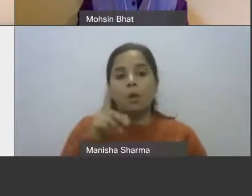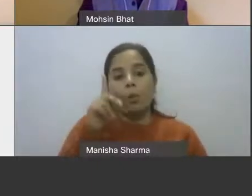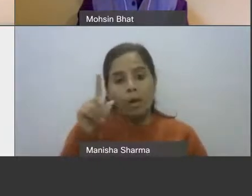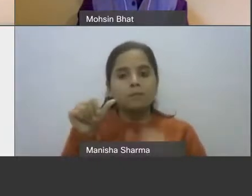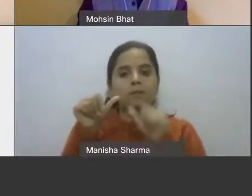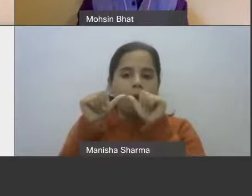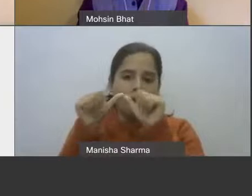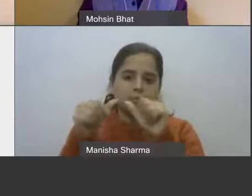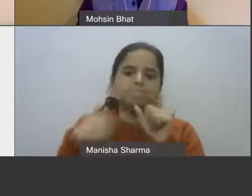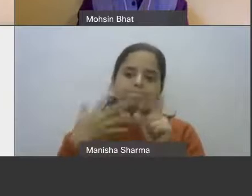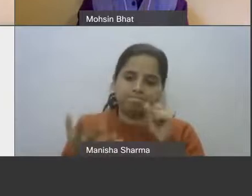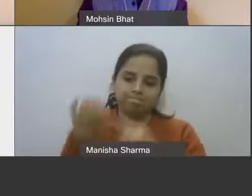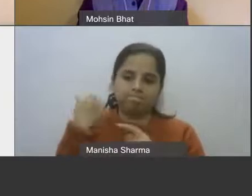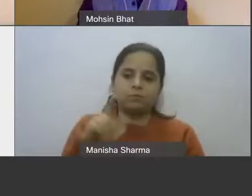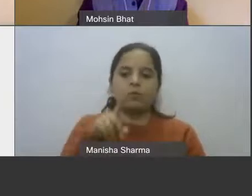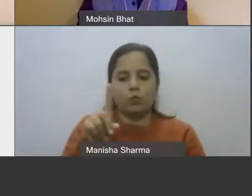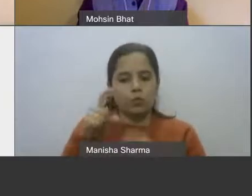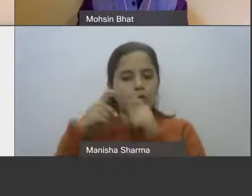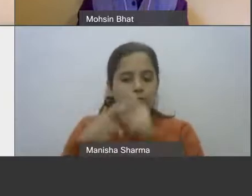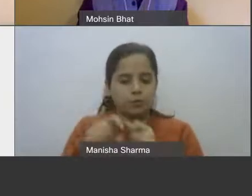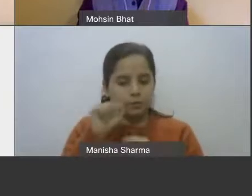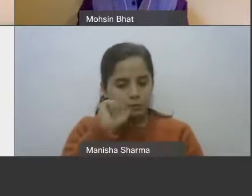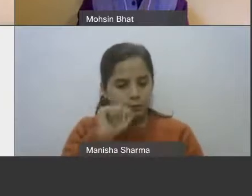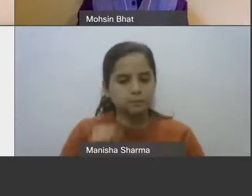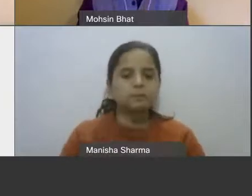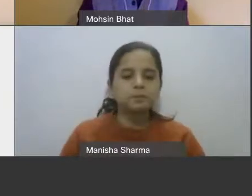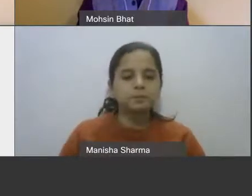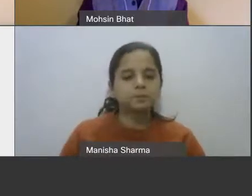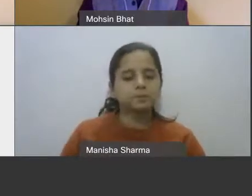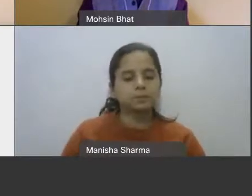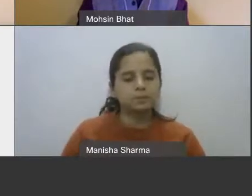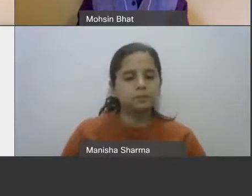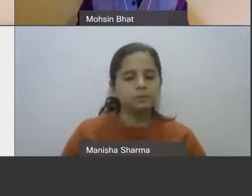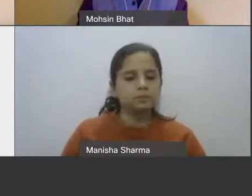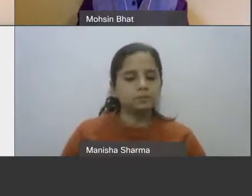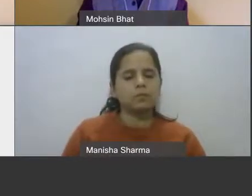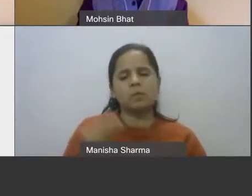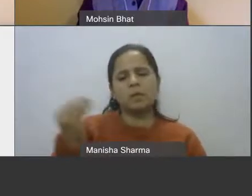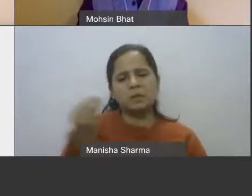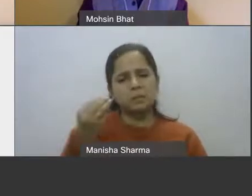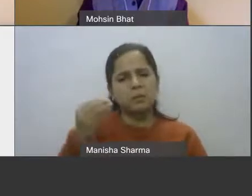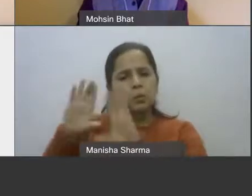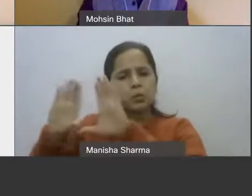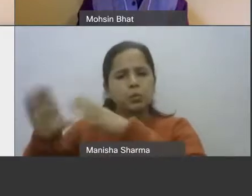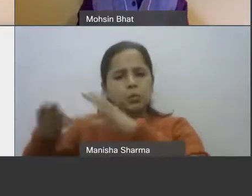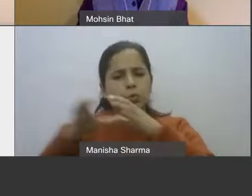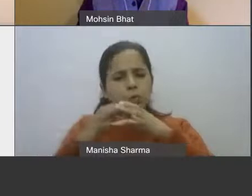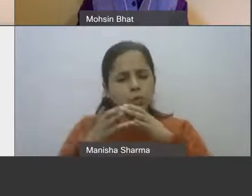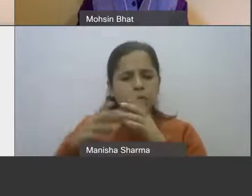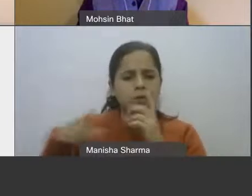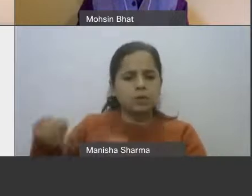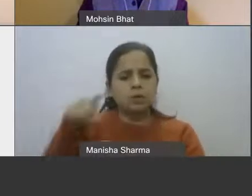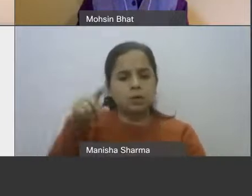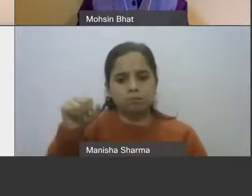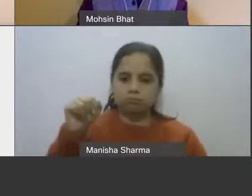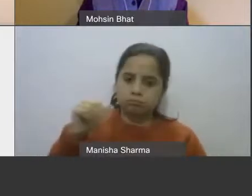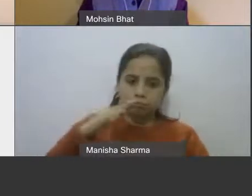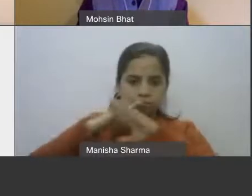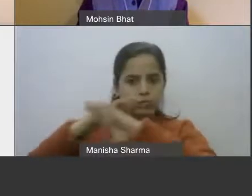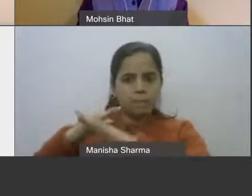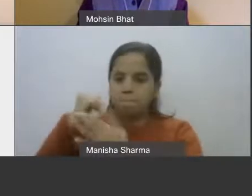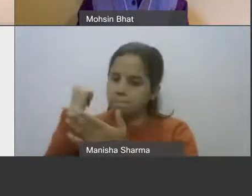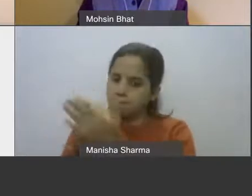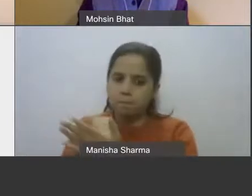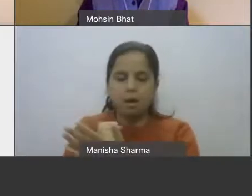answers for this question is that certain groups are deserving of protection, are